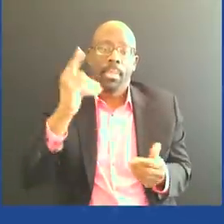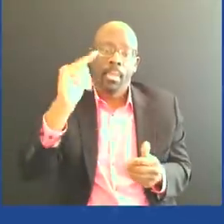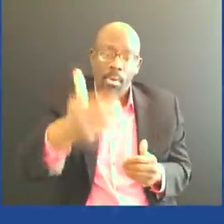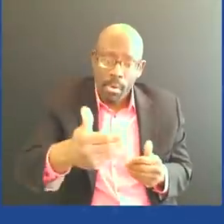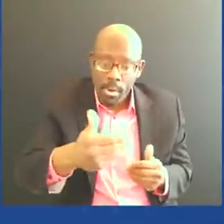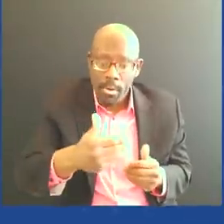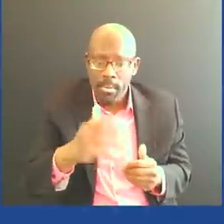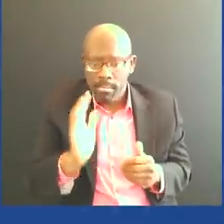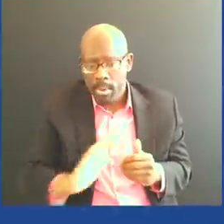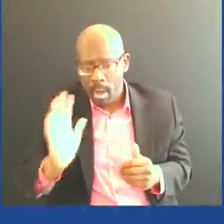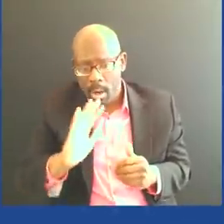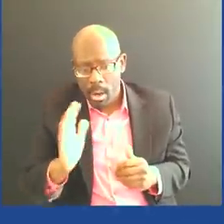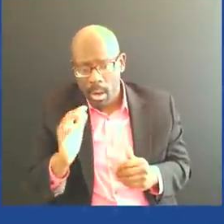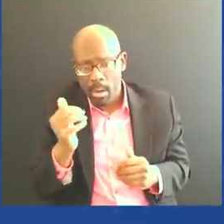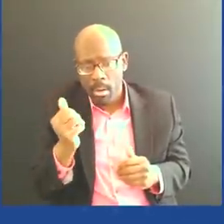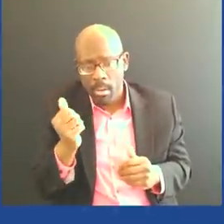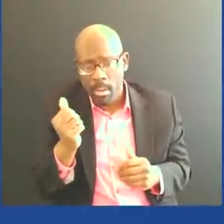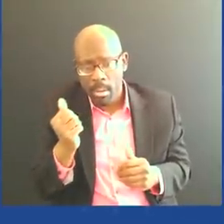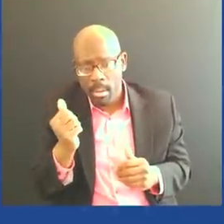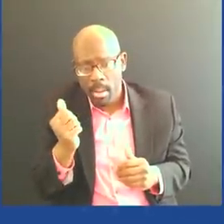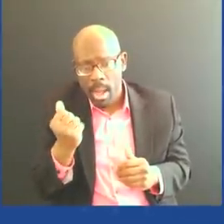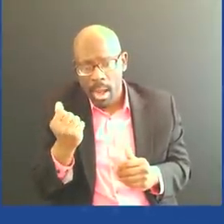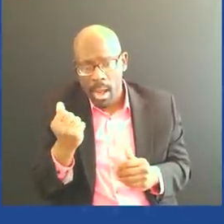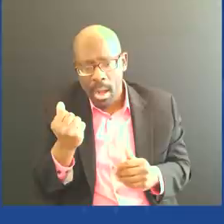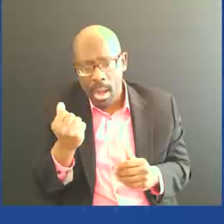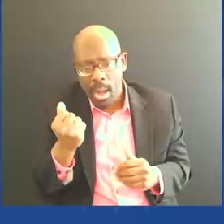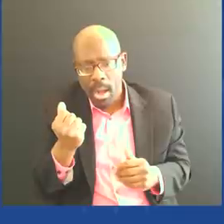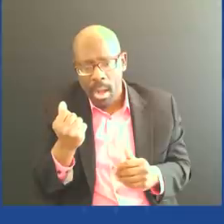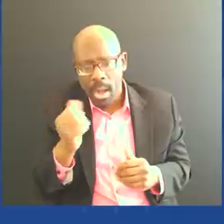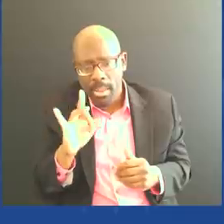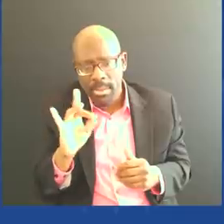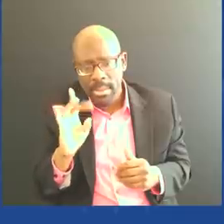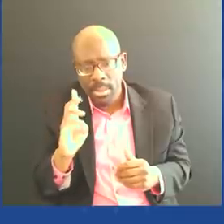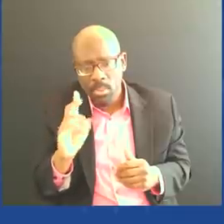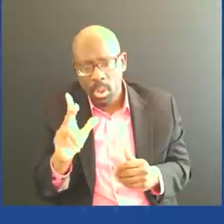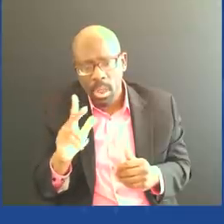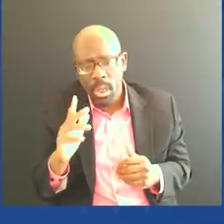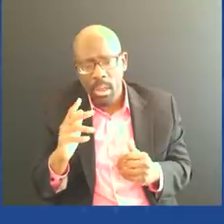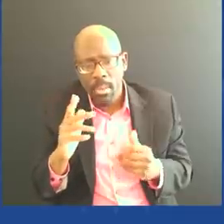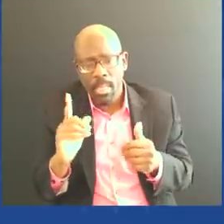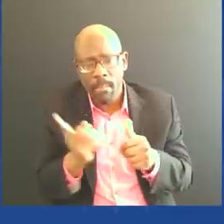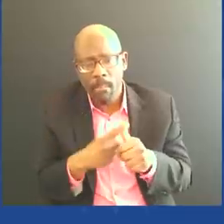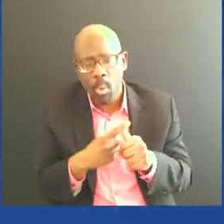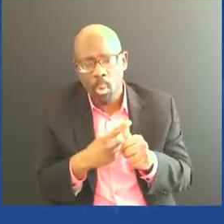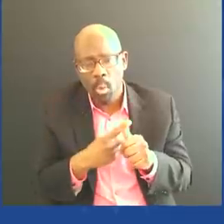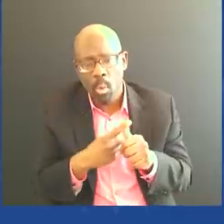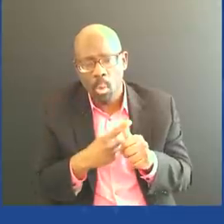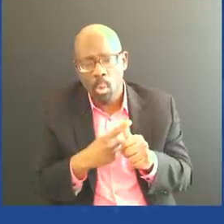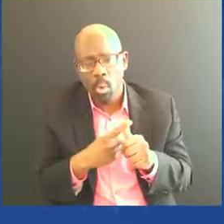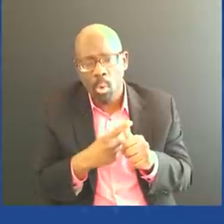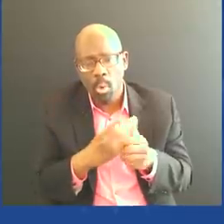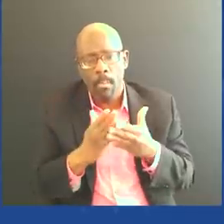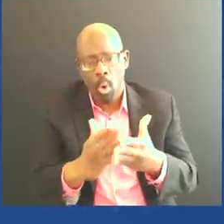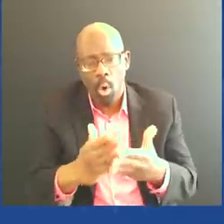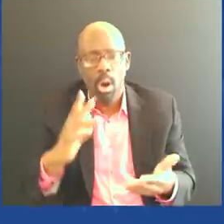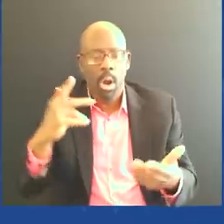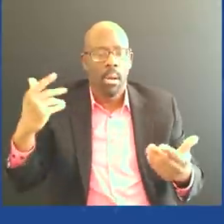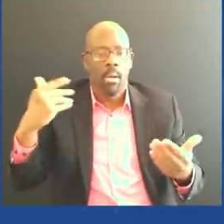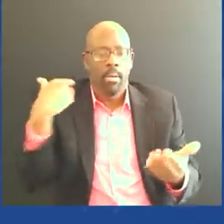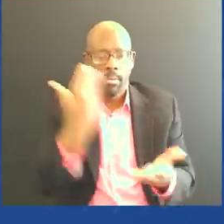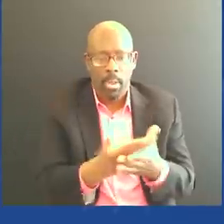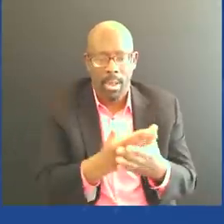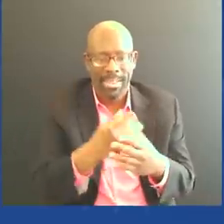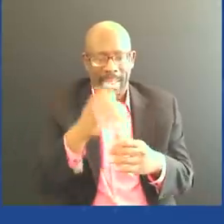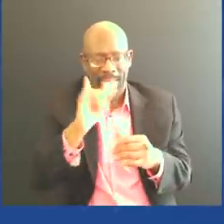sailed right by this very spot, right behind me, right behind this spot. Made a right turn, a left turn to go head west on an unnamed river, and they named